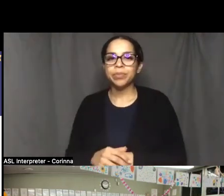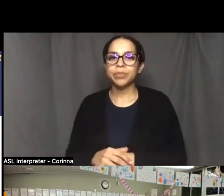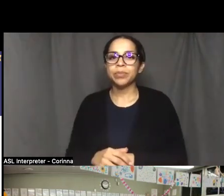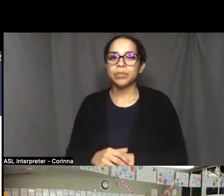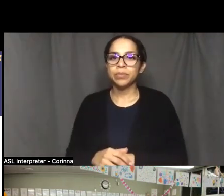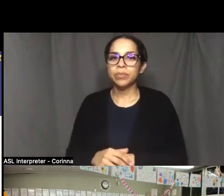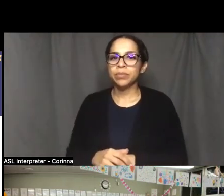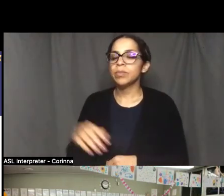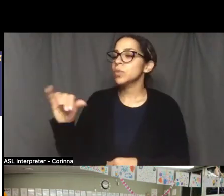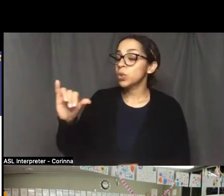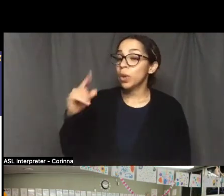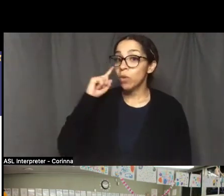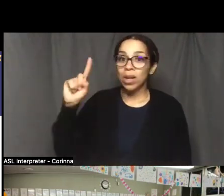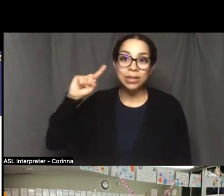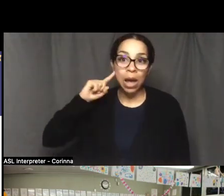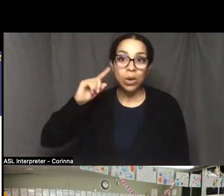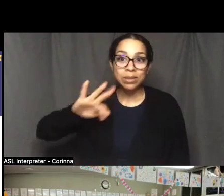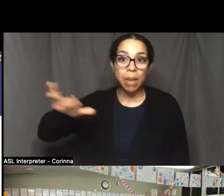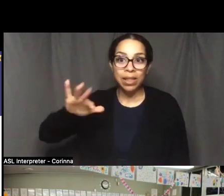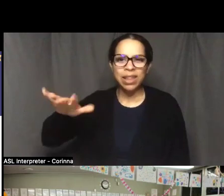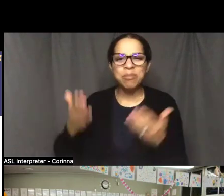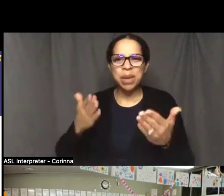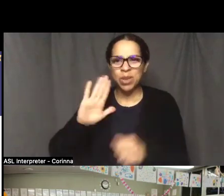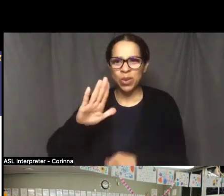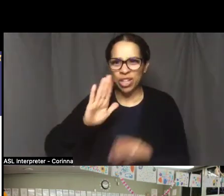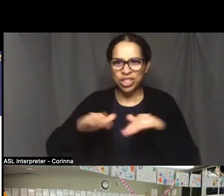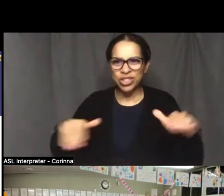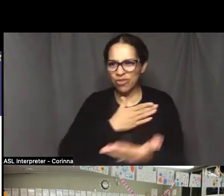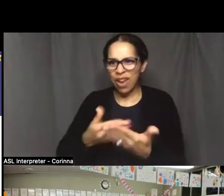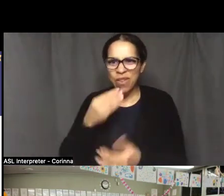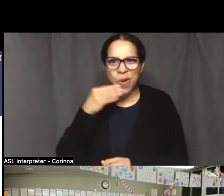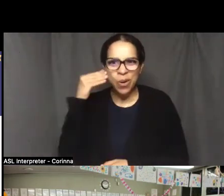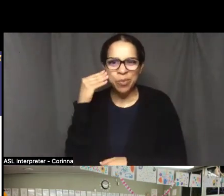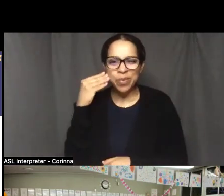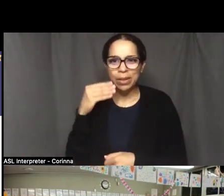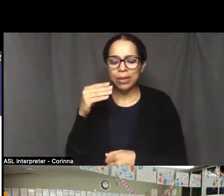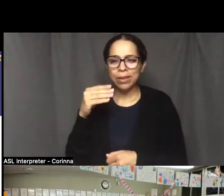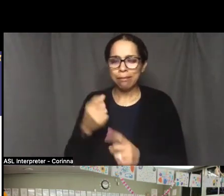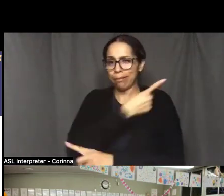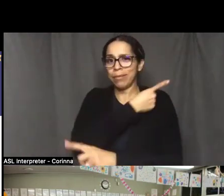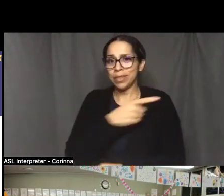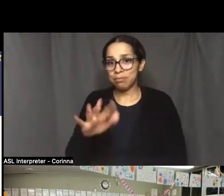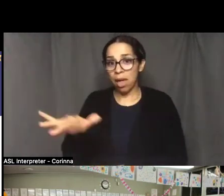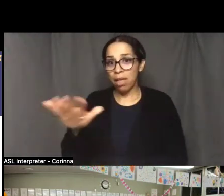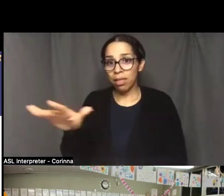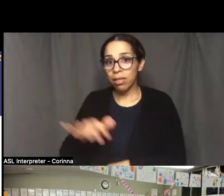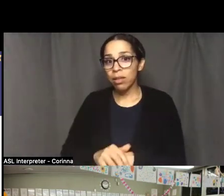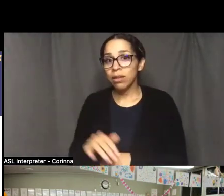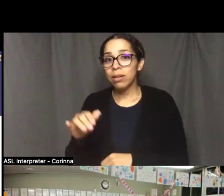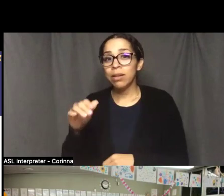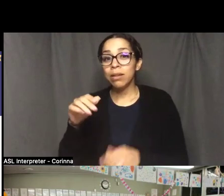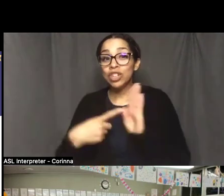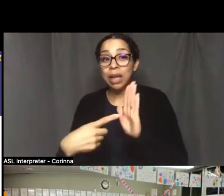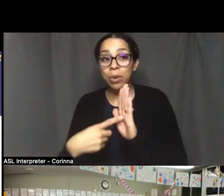you might see your kids come home with really weird spelled words. For example, right behind Sean, you'll see how